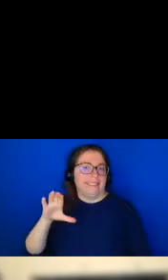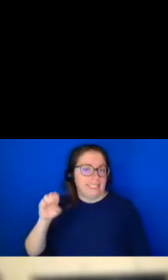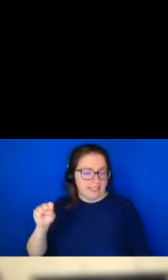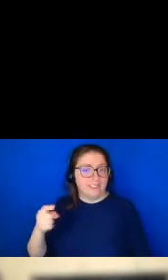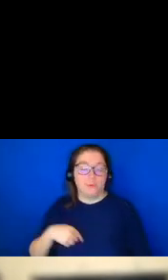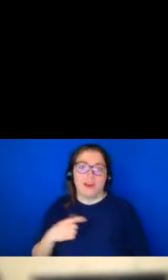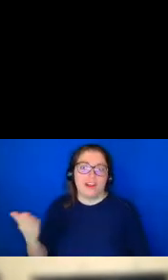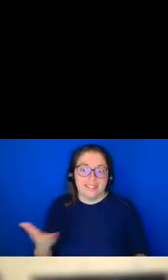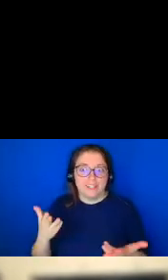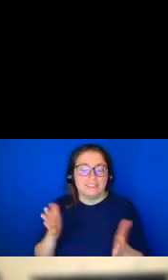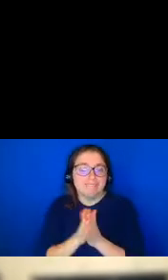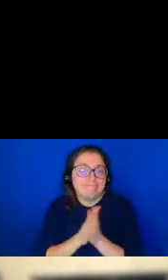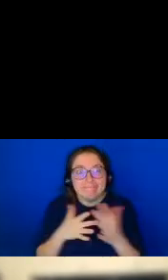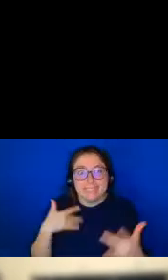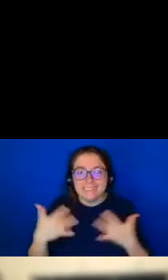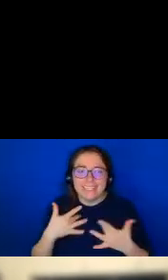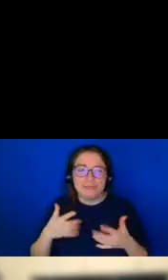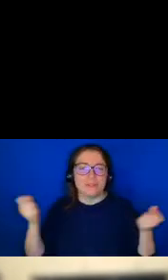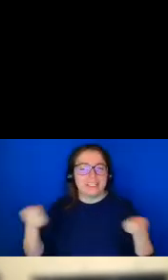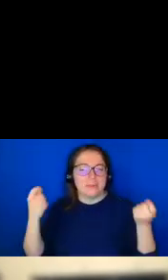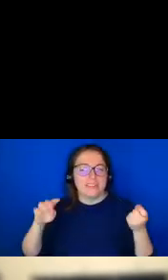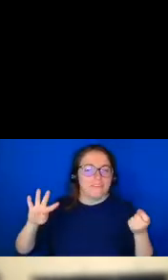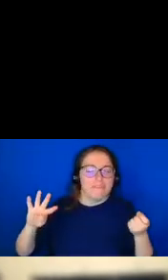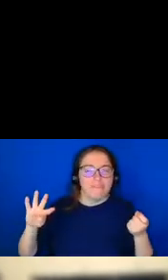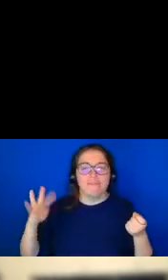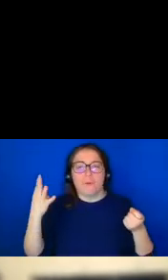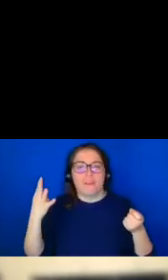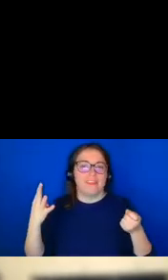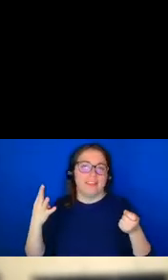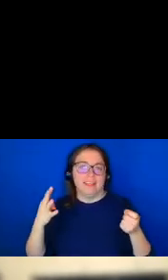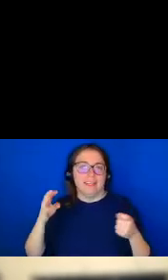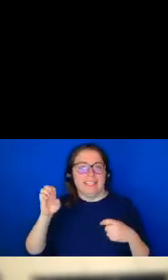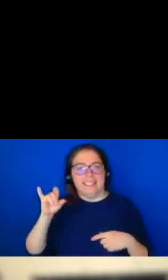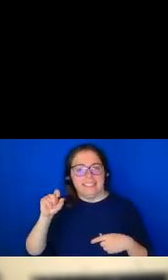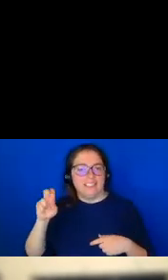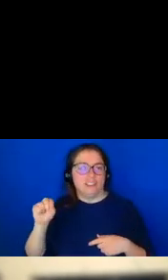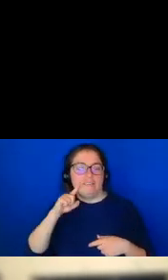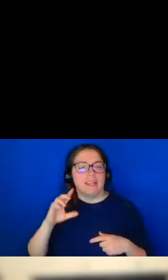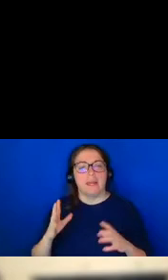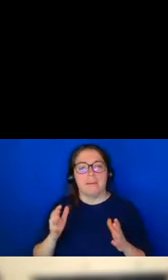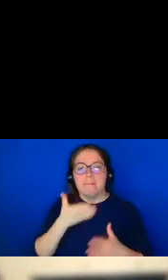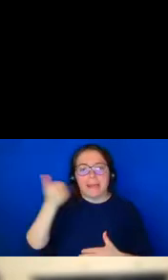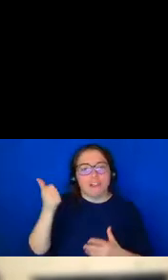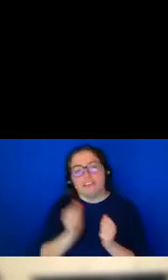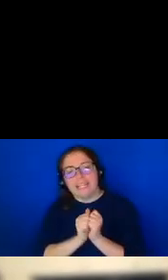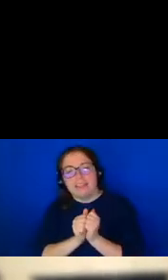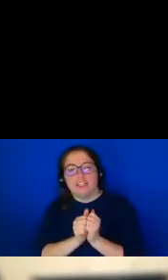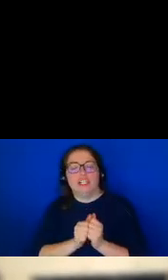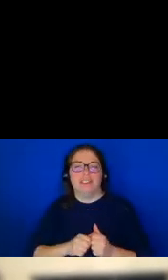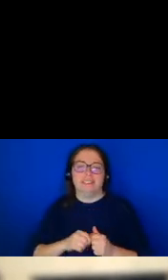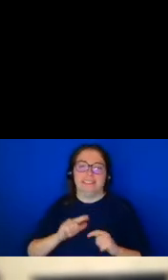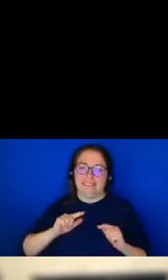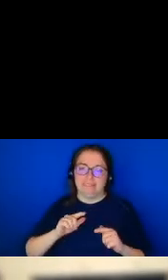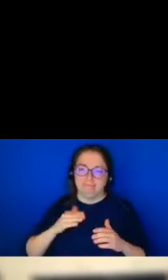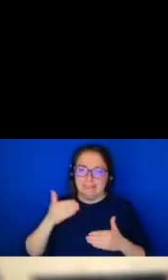to celebrate the 4th edition of our Better Together seminar series. And tonight we have the greatest honor to